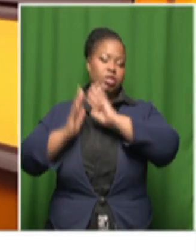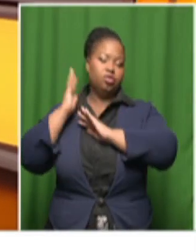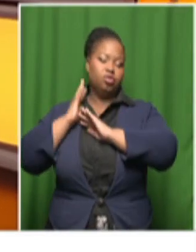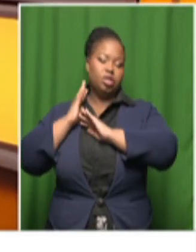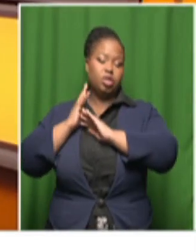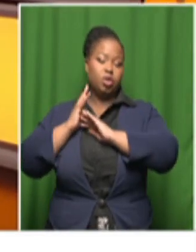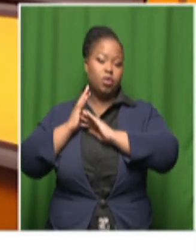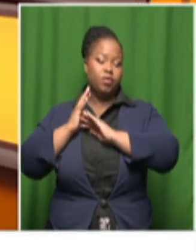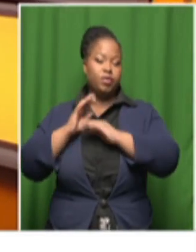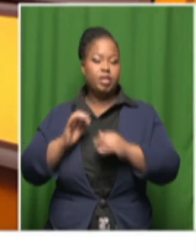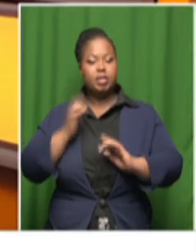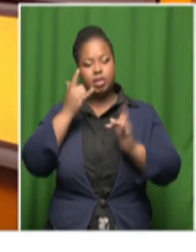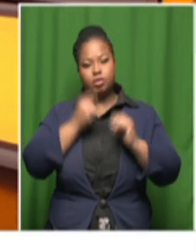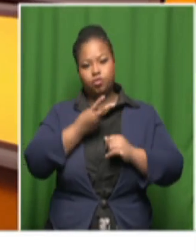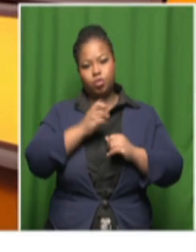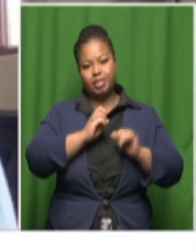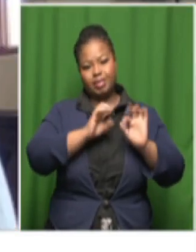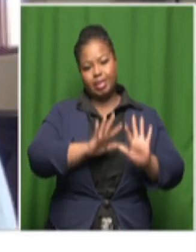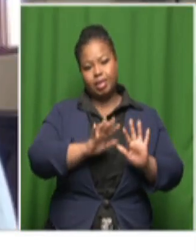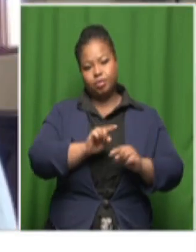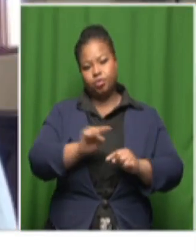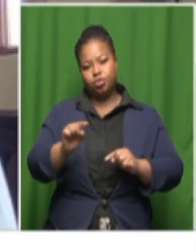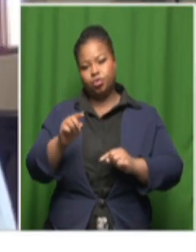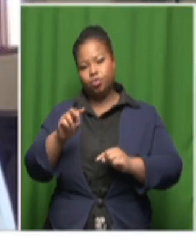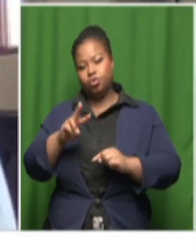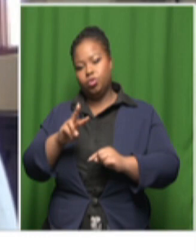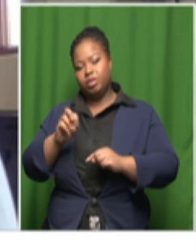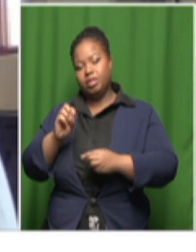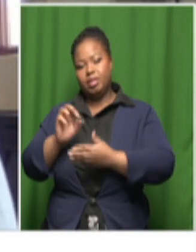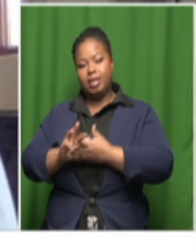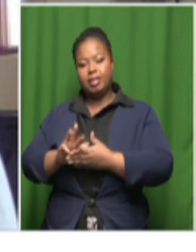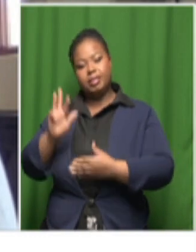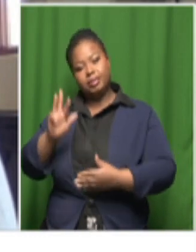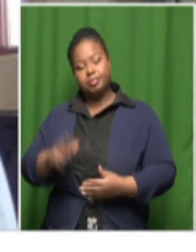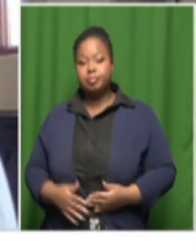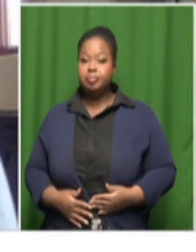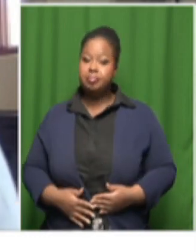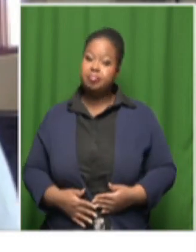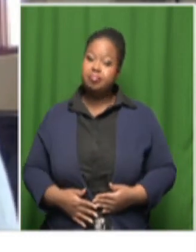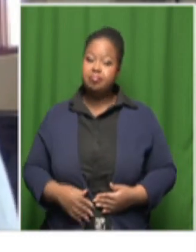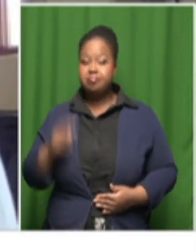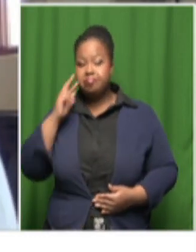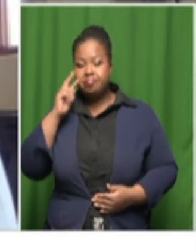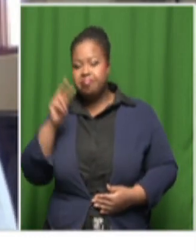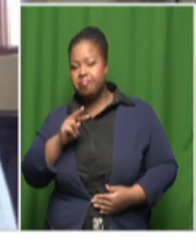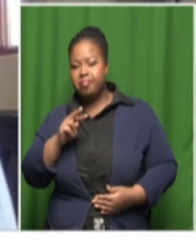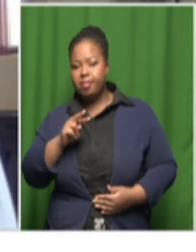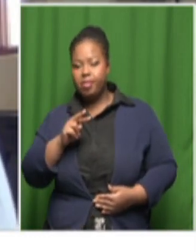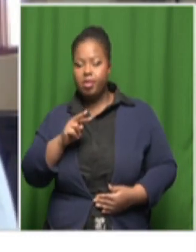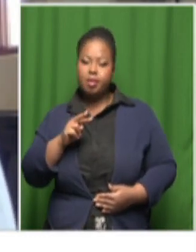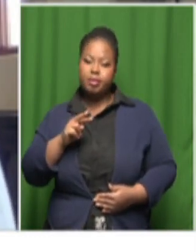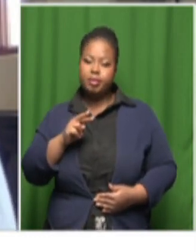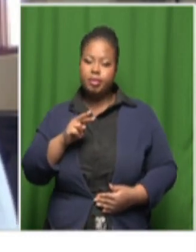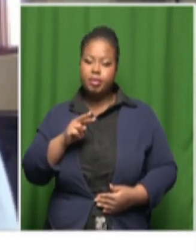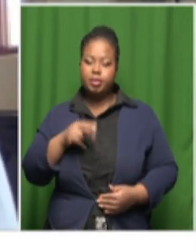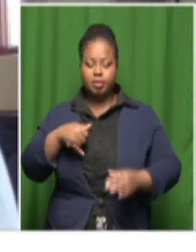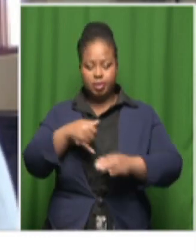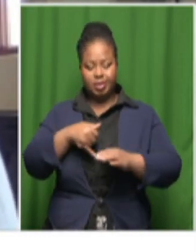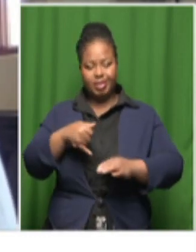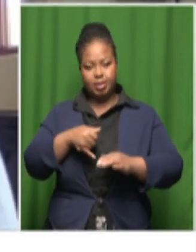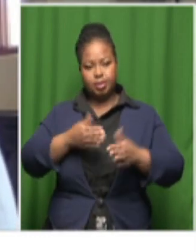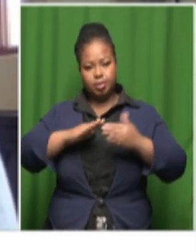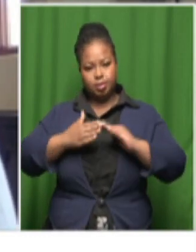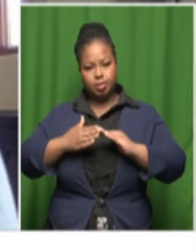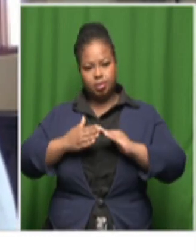city from 2010 to 2019, but told from the perspectives of inner city